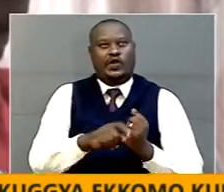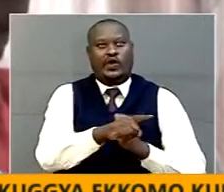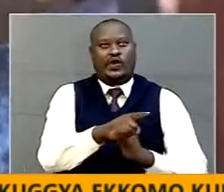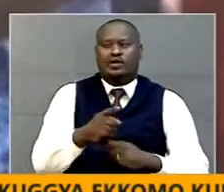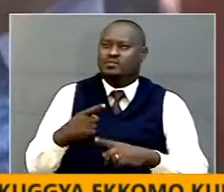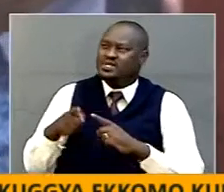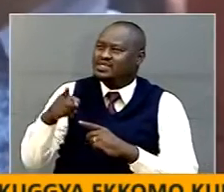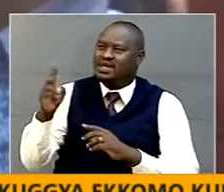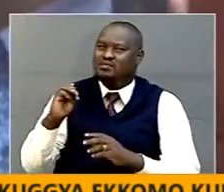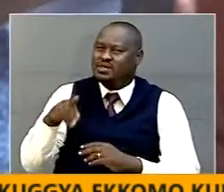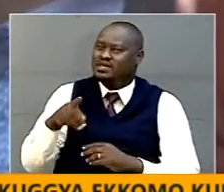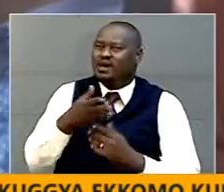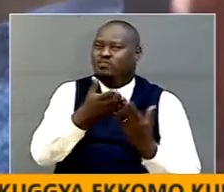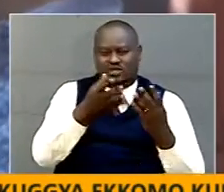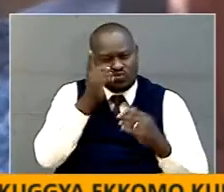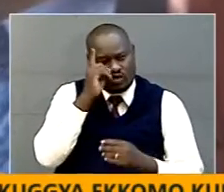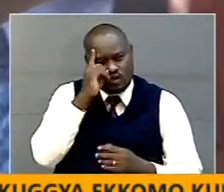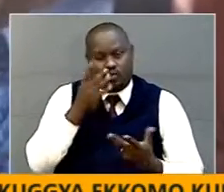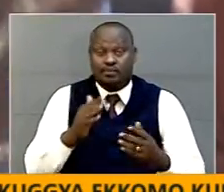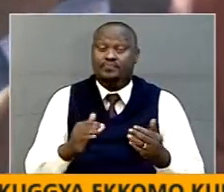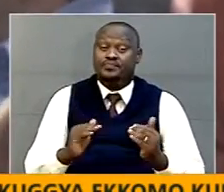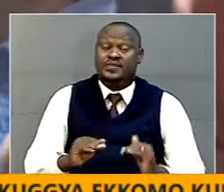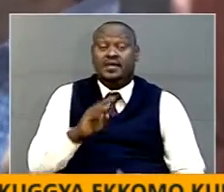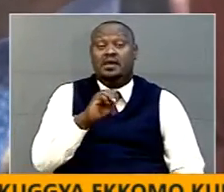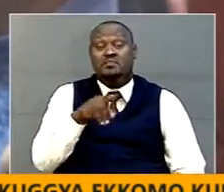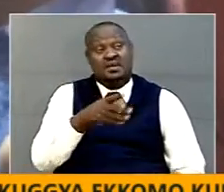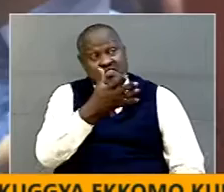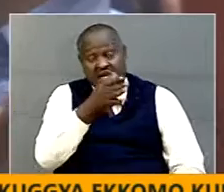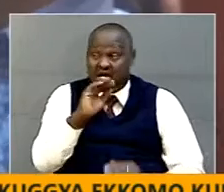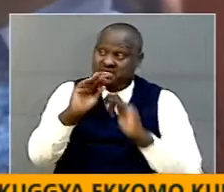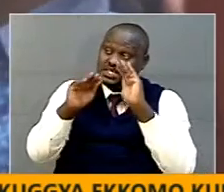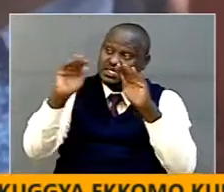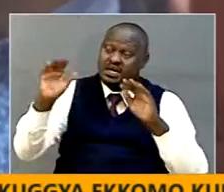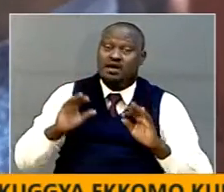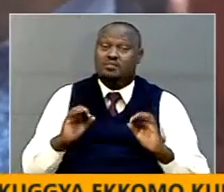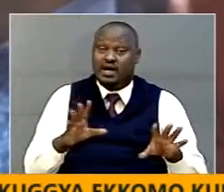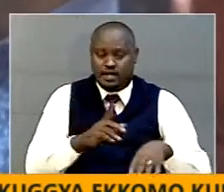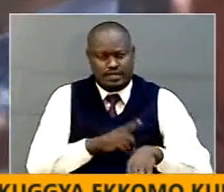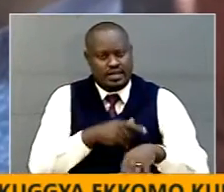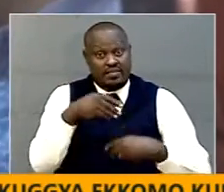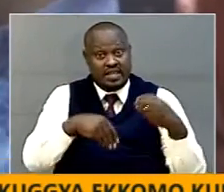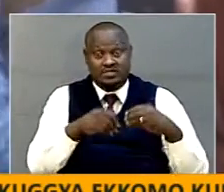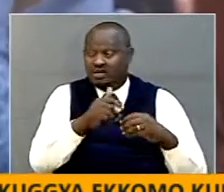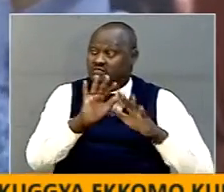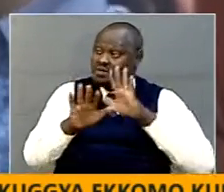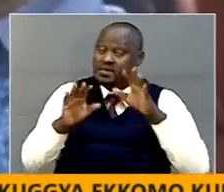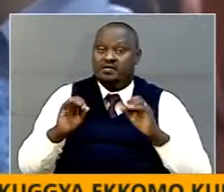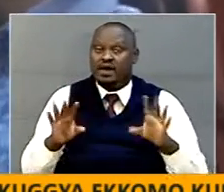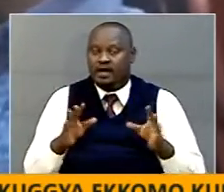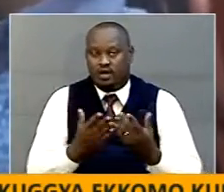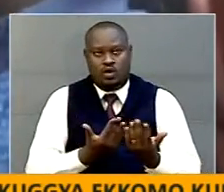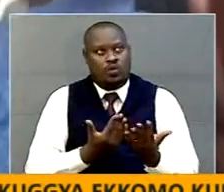no? Many of these MPs never even bother to return to their constituencies in between elections. They will only come